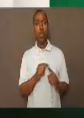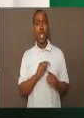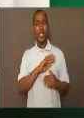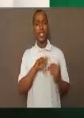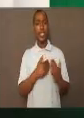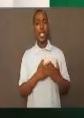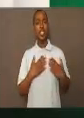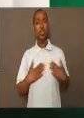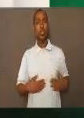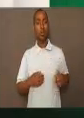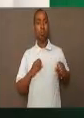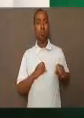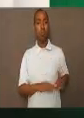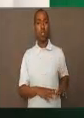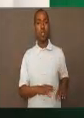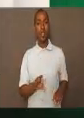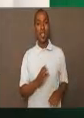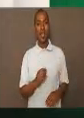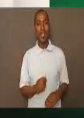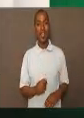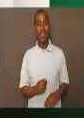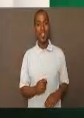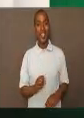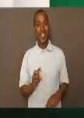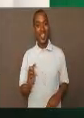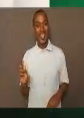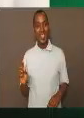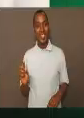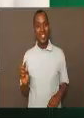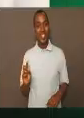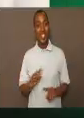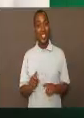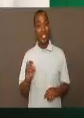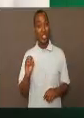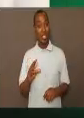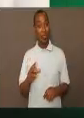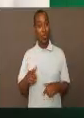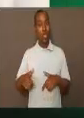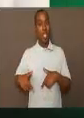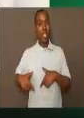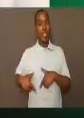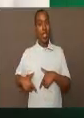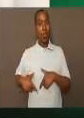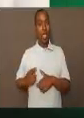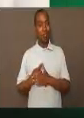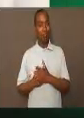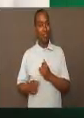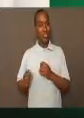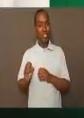entire body, while the right side only pumps blood to the lungs.